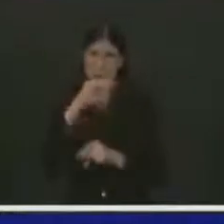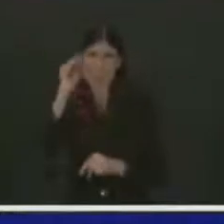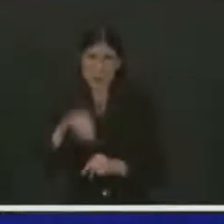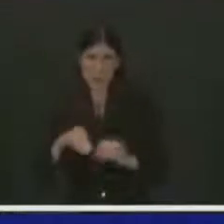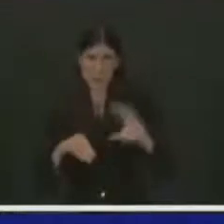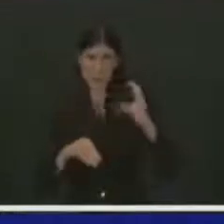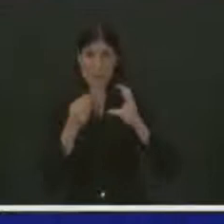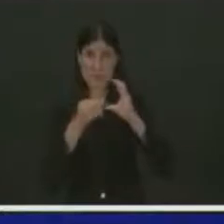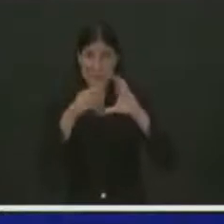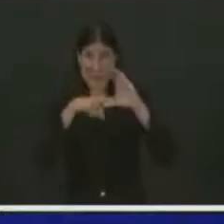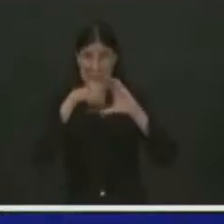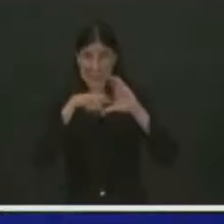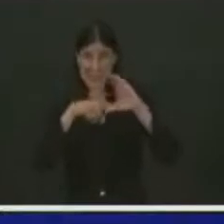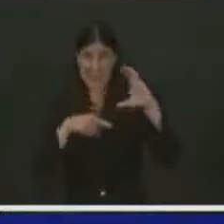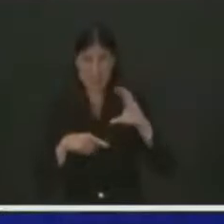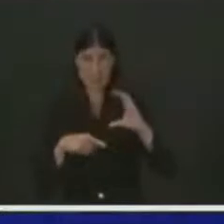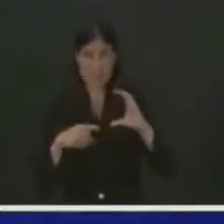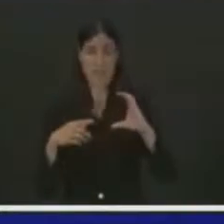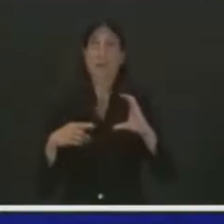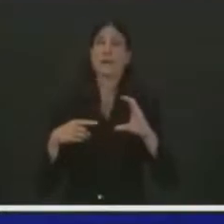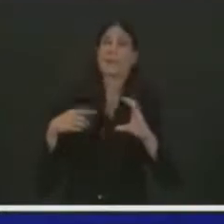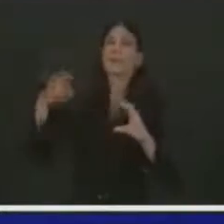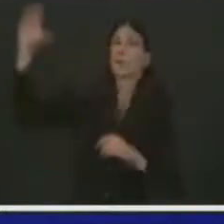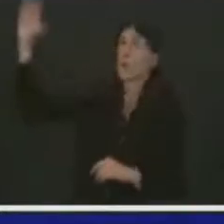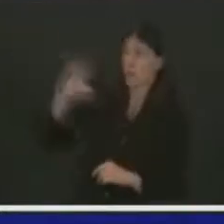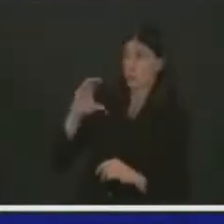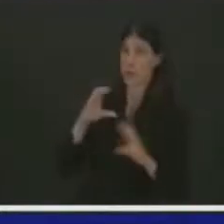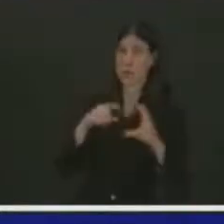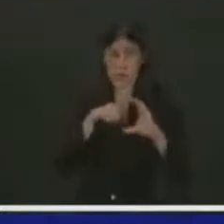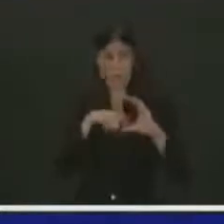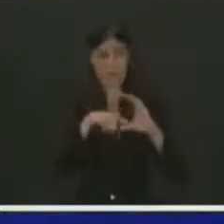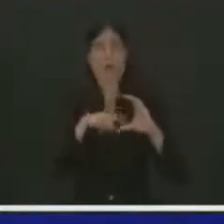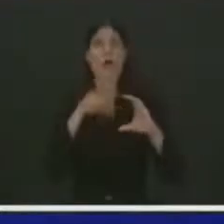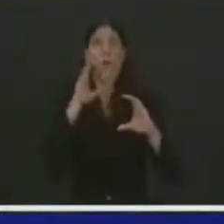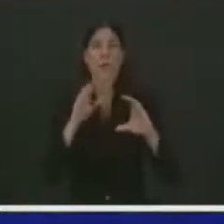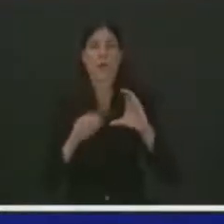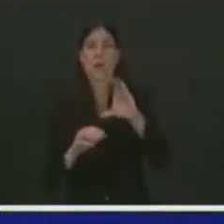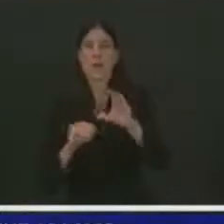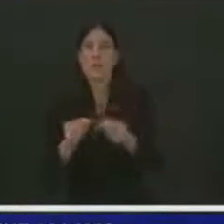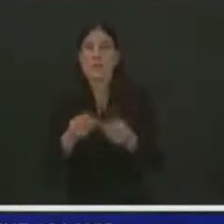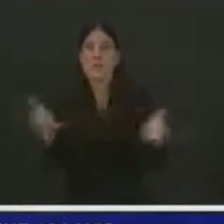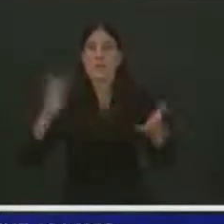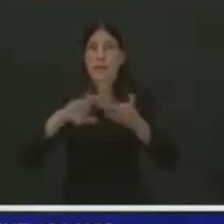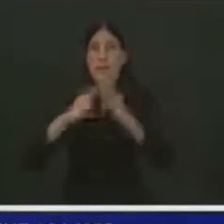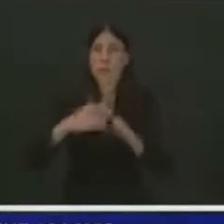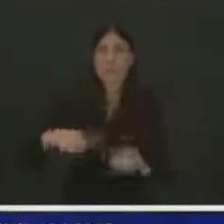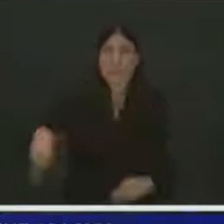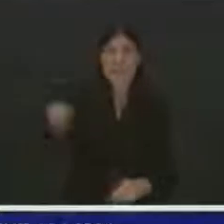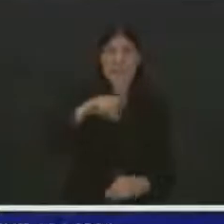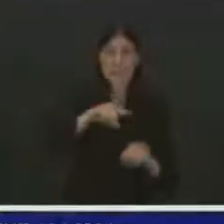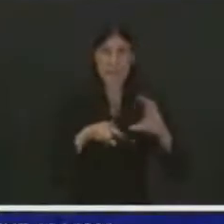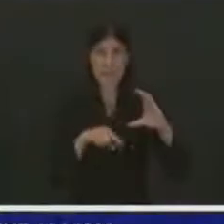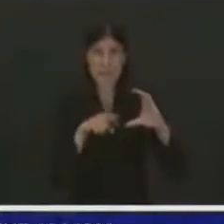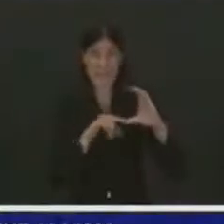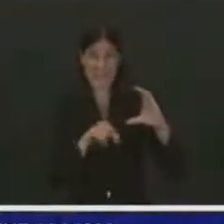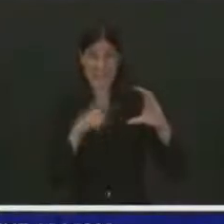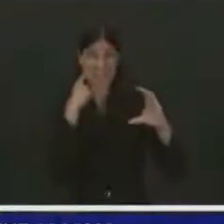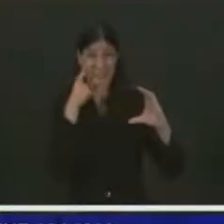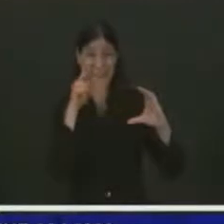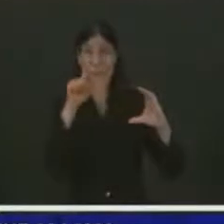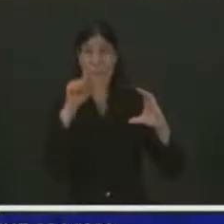COVID-related expenses. So where's it coming from? The federal government. Is that part of the 1.25 billion? No, it is a separate